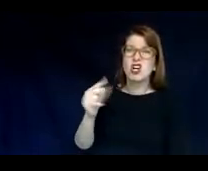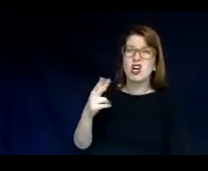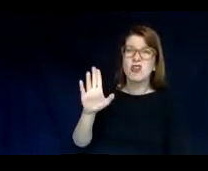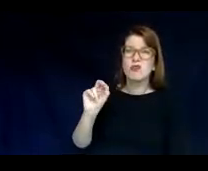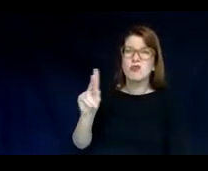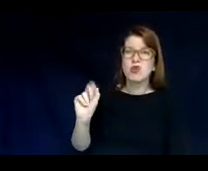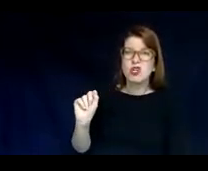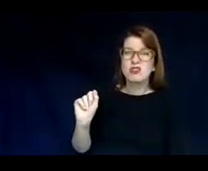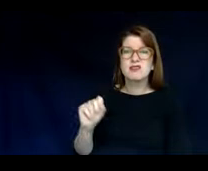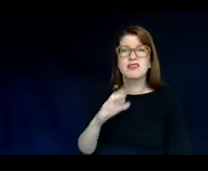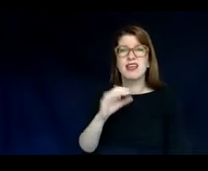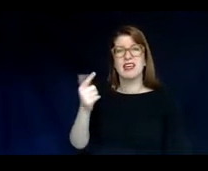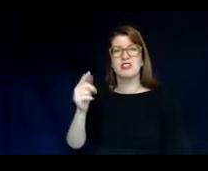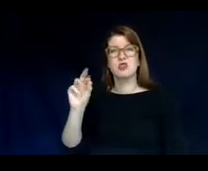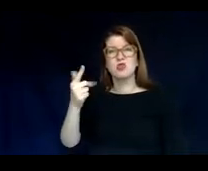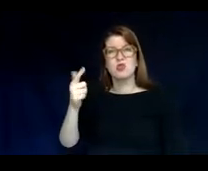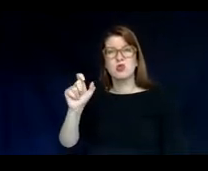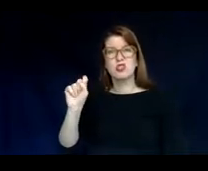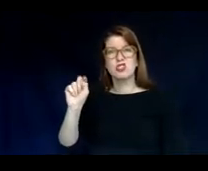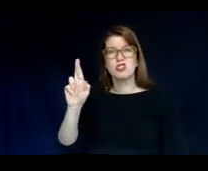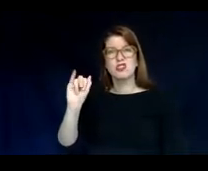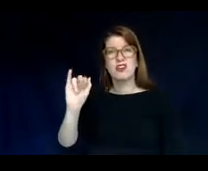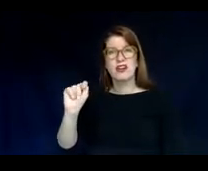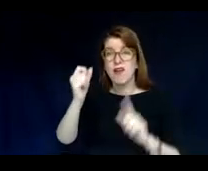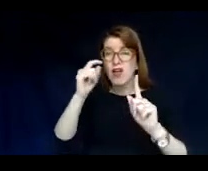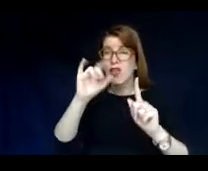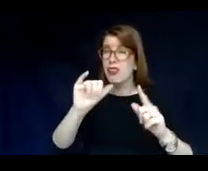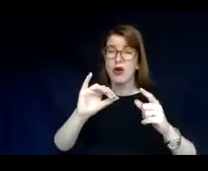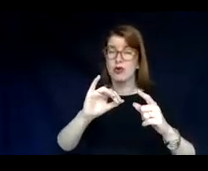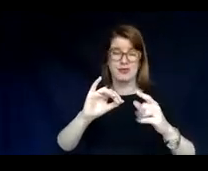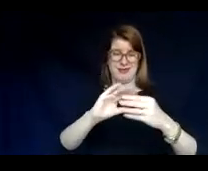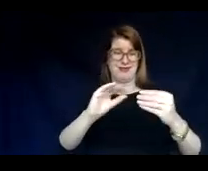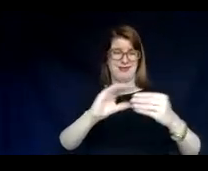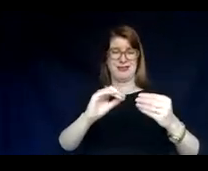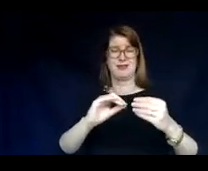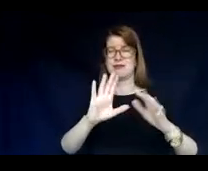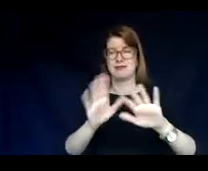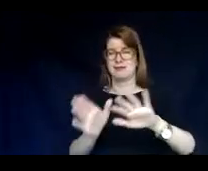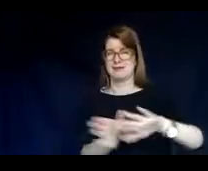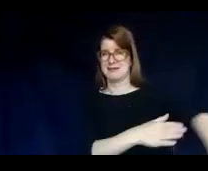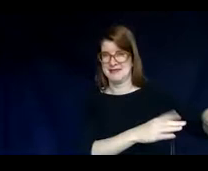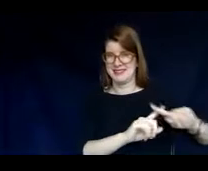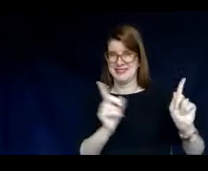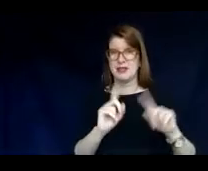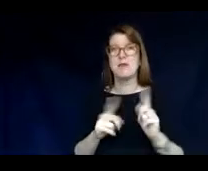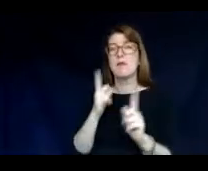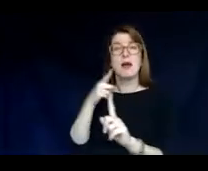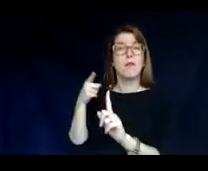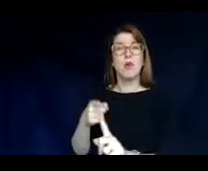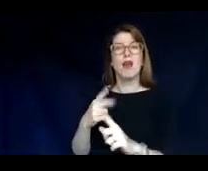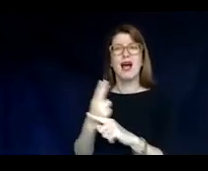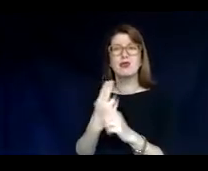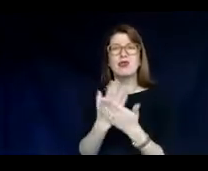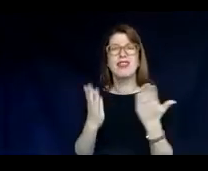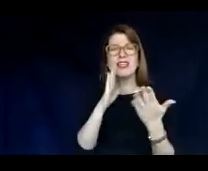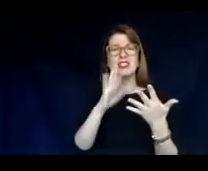thing. Those dreams pass, and those adventures are a totally different message in itself. But what I'm getting to is that I was using all those things to